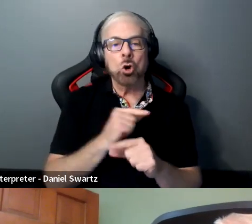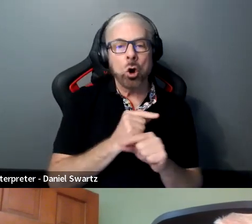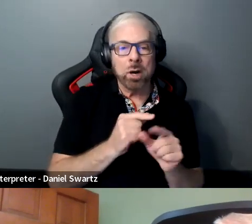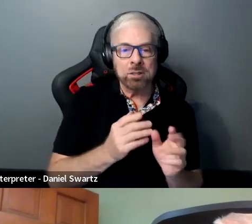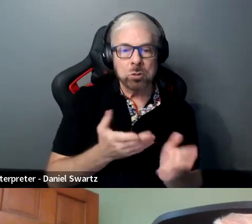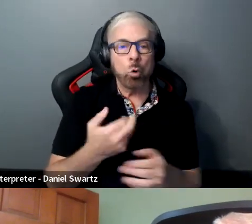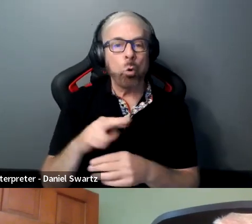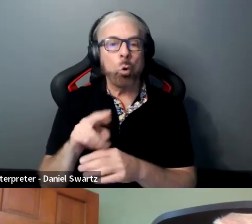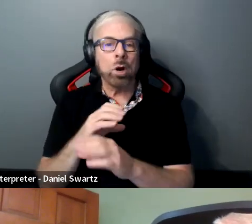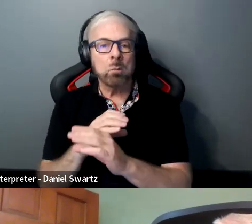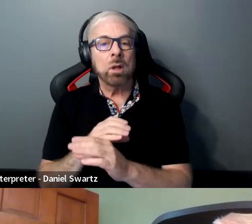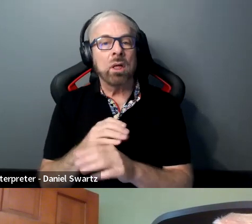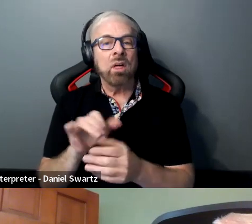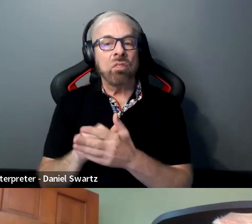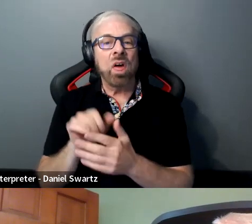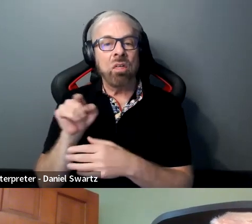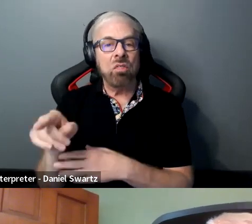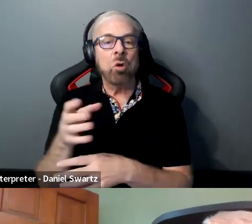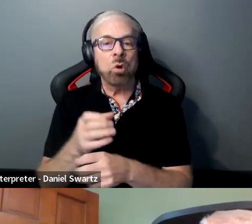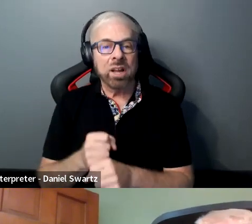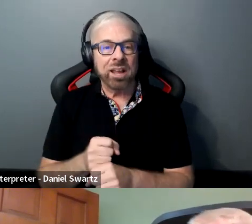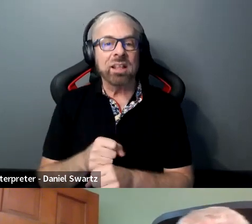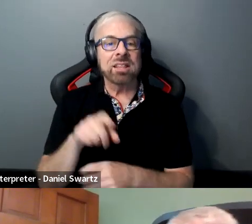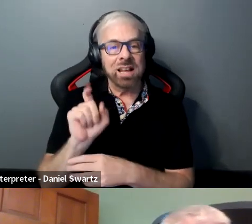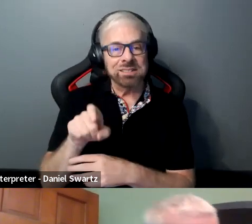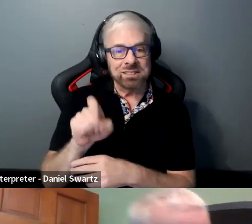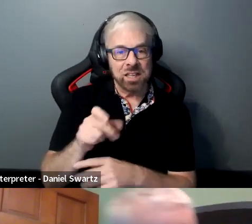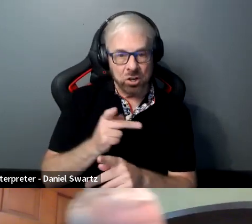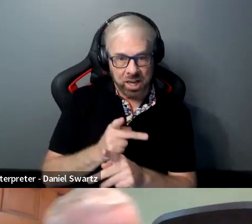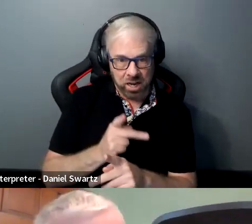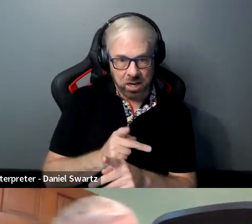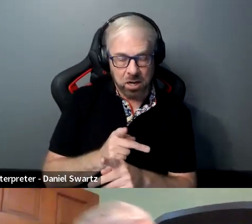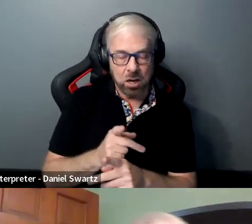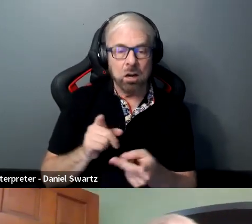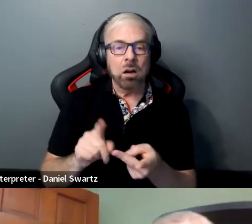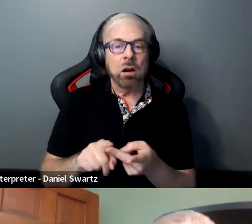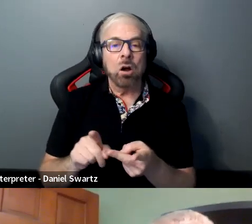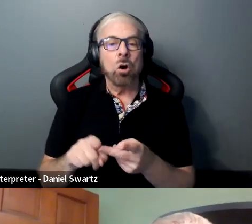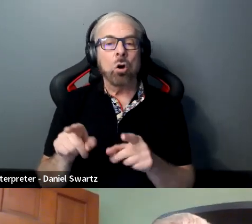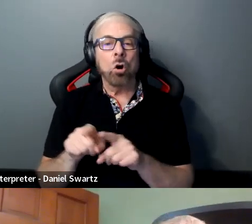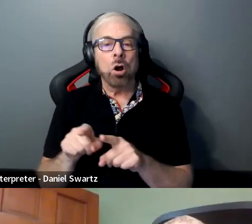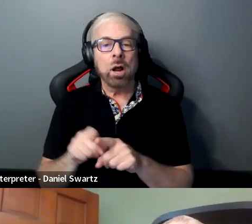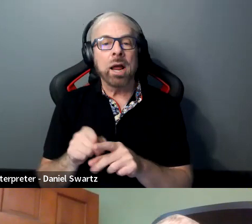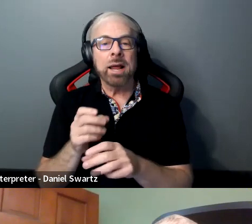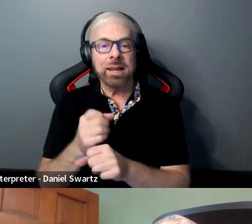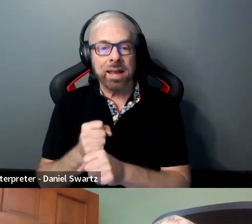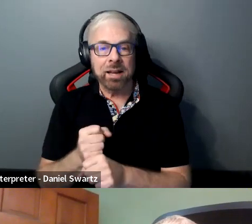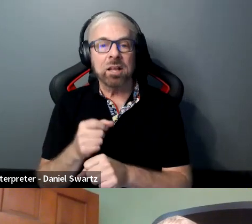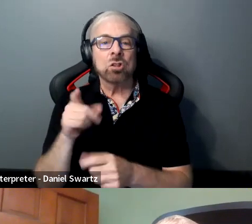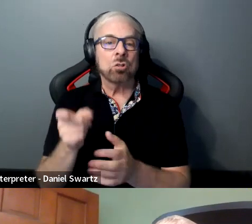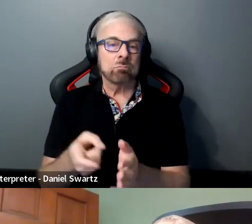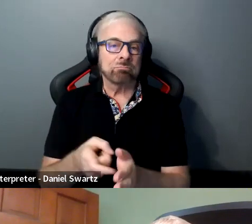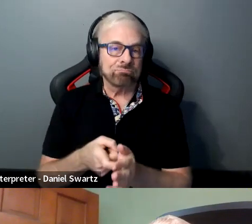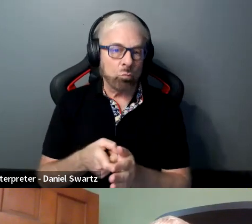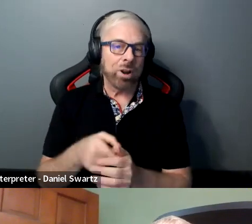conservatorship was getting needed care and was getting the needed protection.